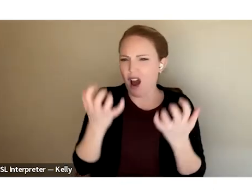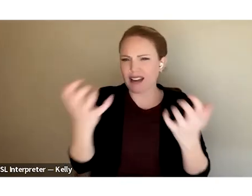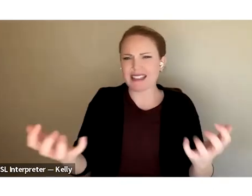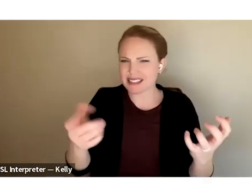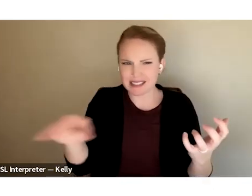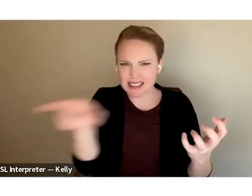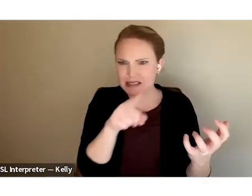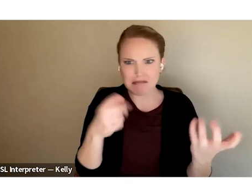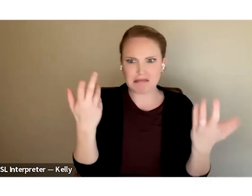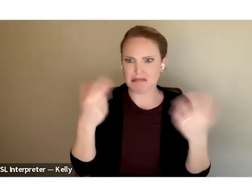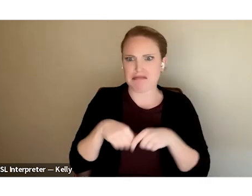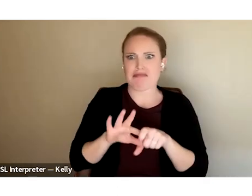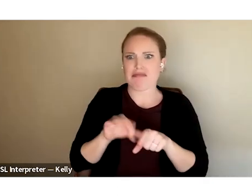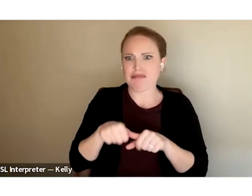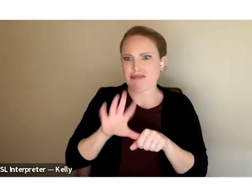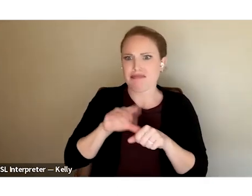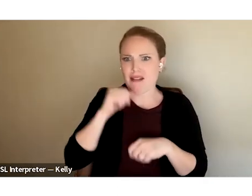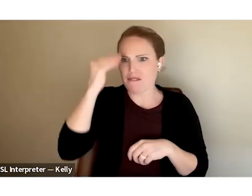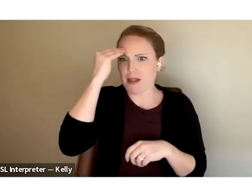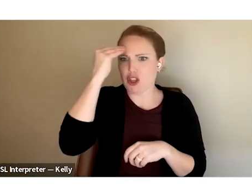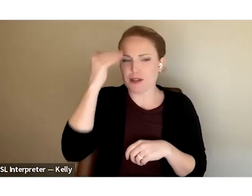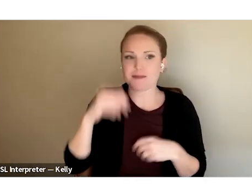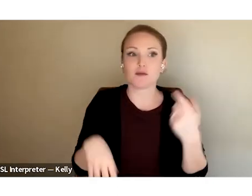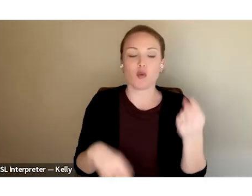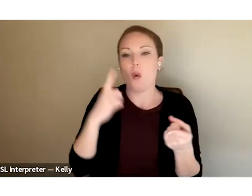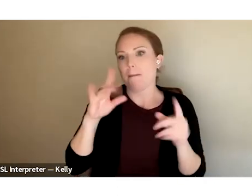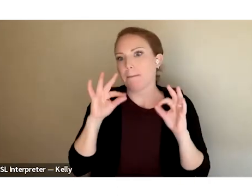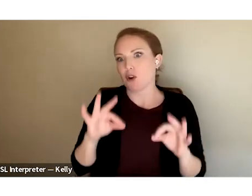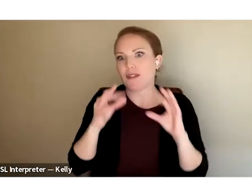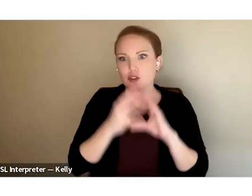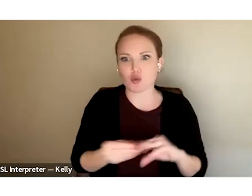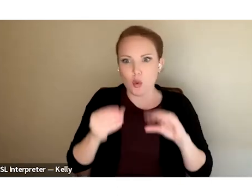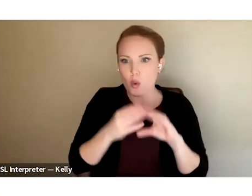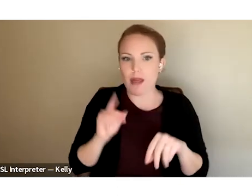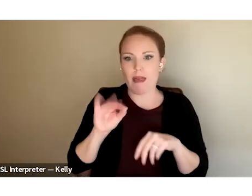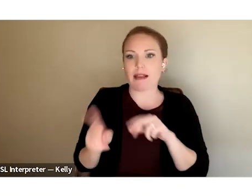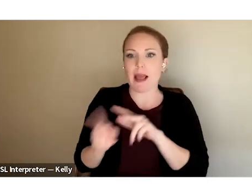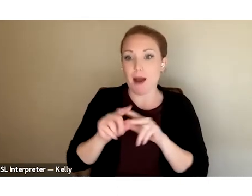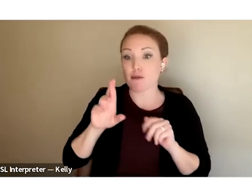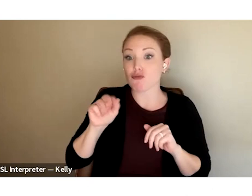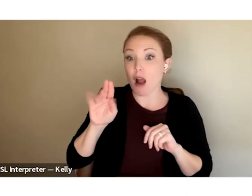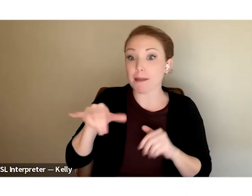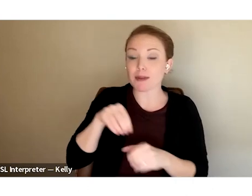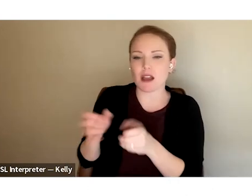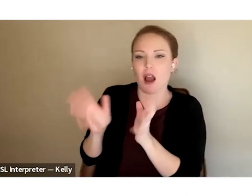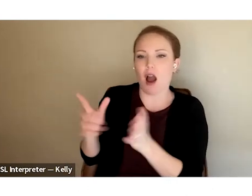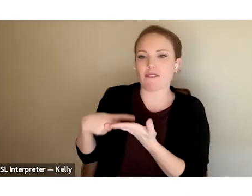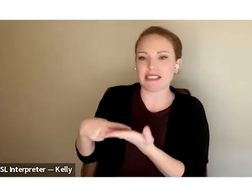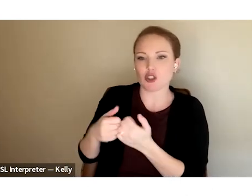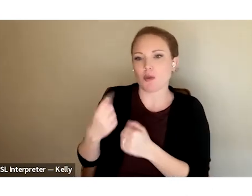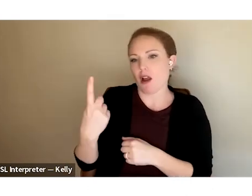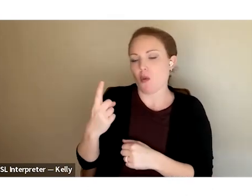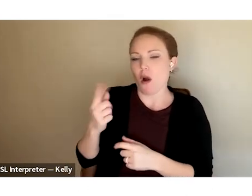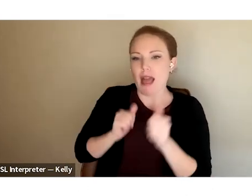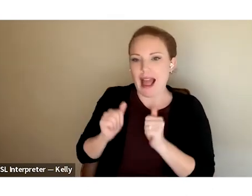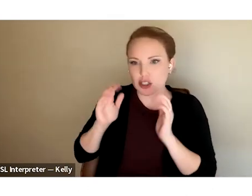Well, there was a perfect story structure that presented itself. Rami was in conversation with our actor,